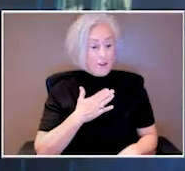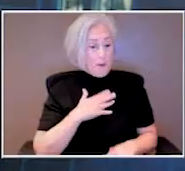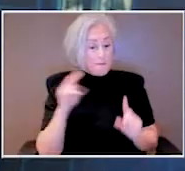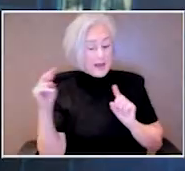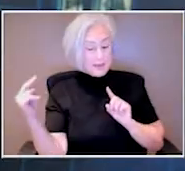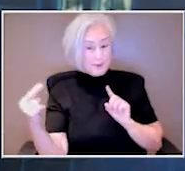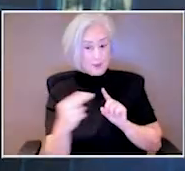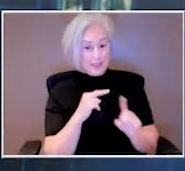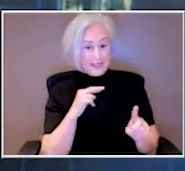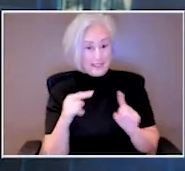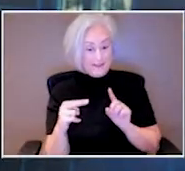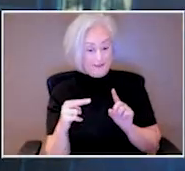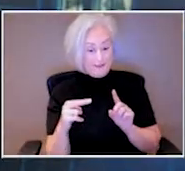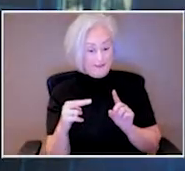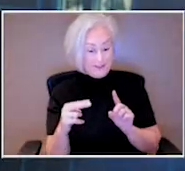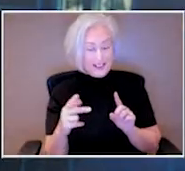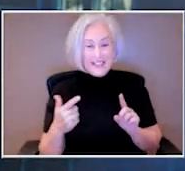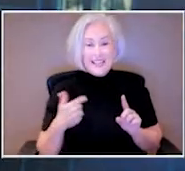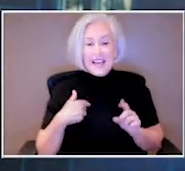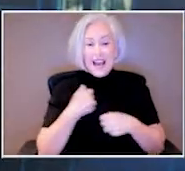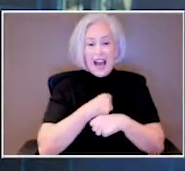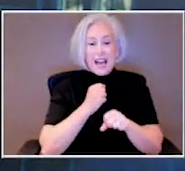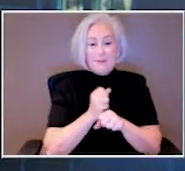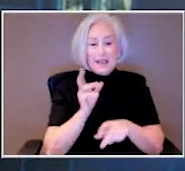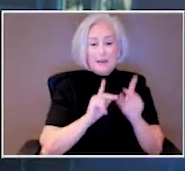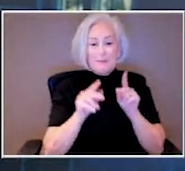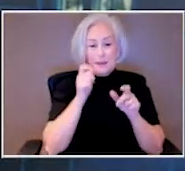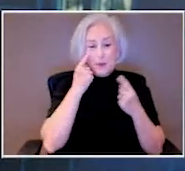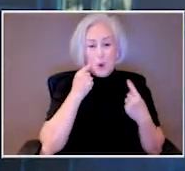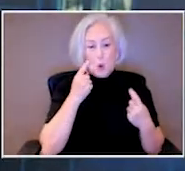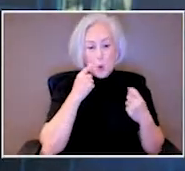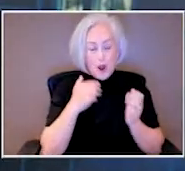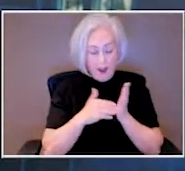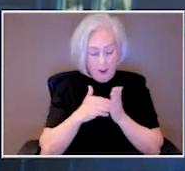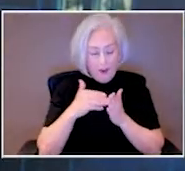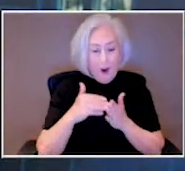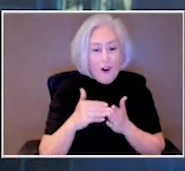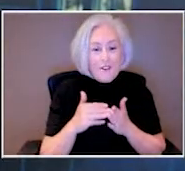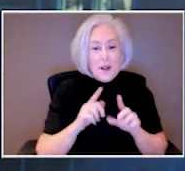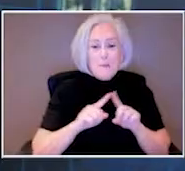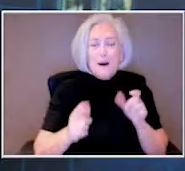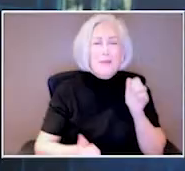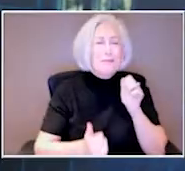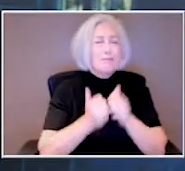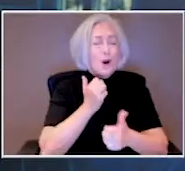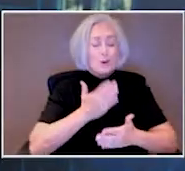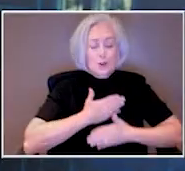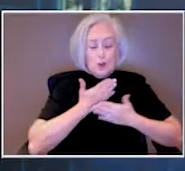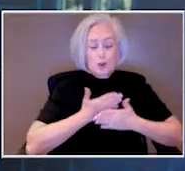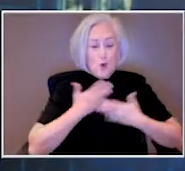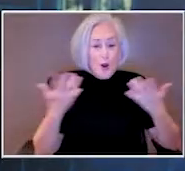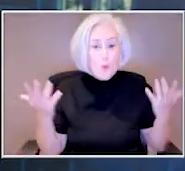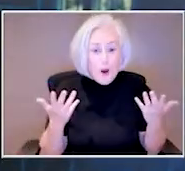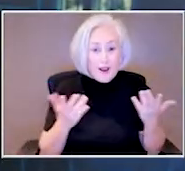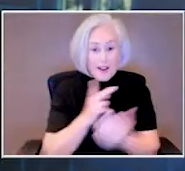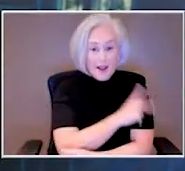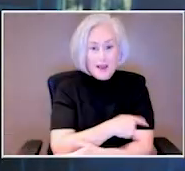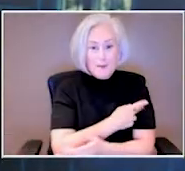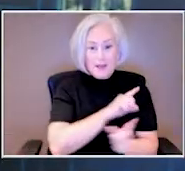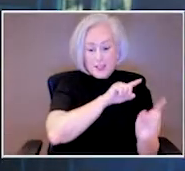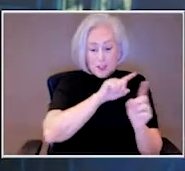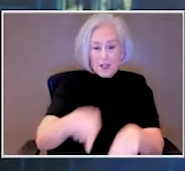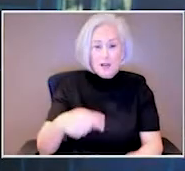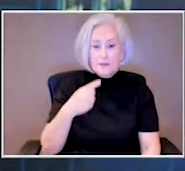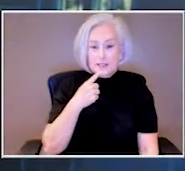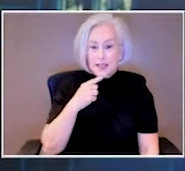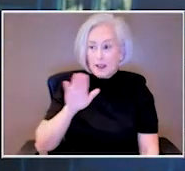people cry very frequently. I give them bad news. The greatest joy that I could have is a patient coming in, doc, I feel a lump, I'm worried